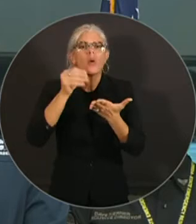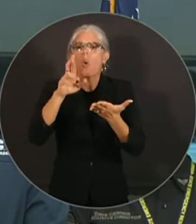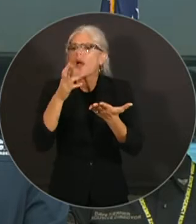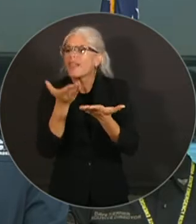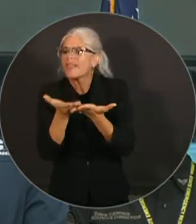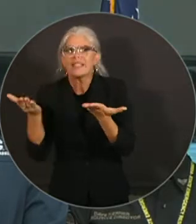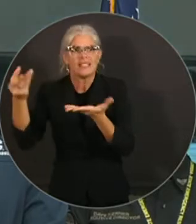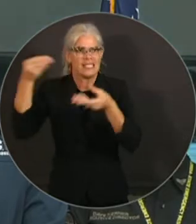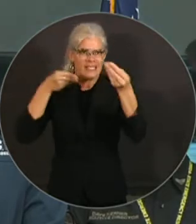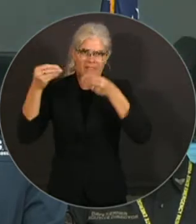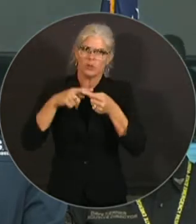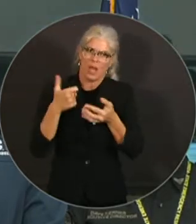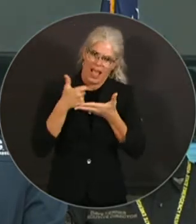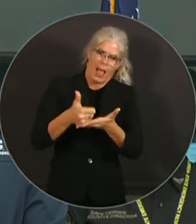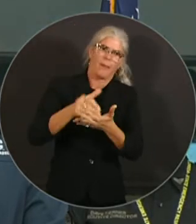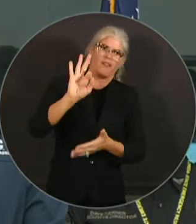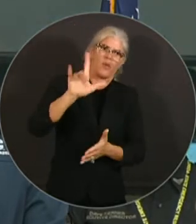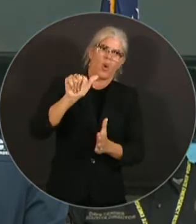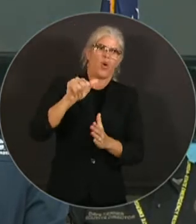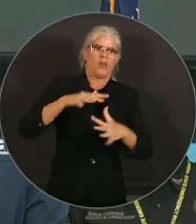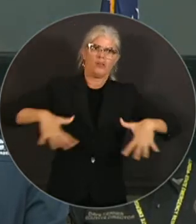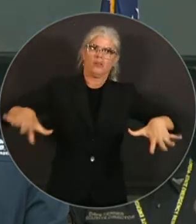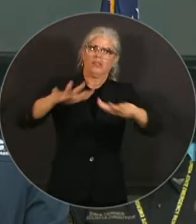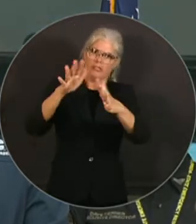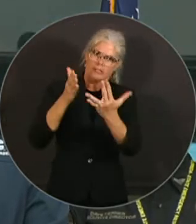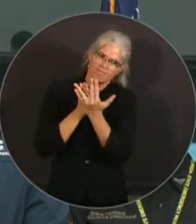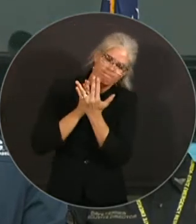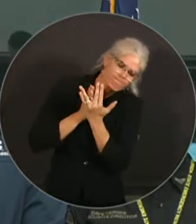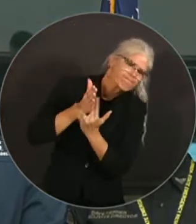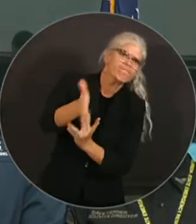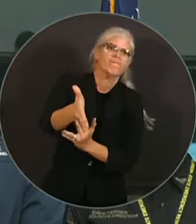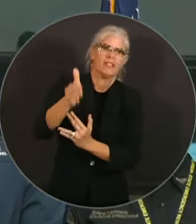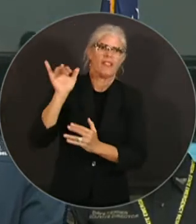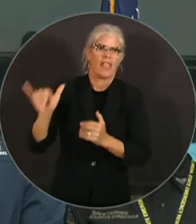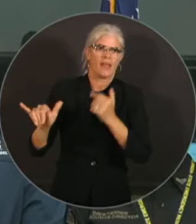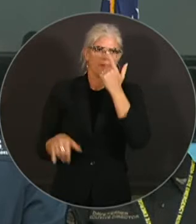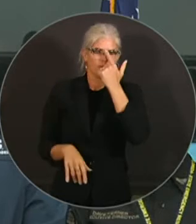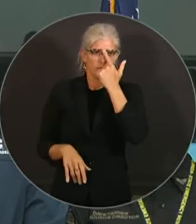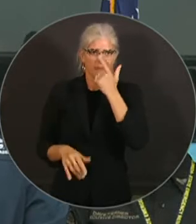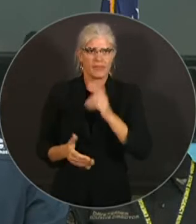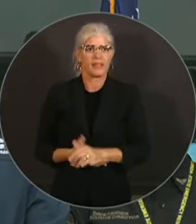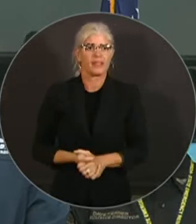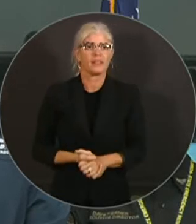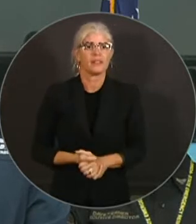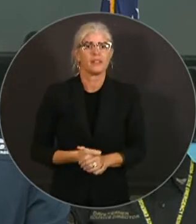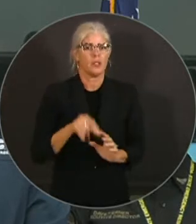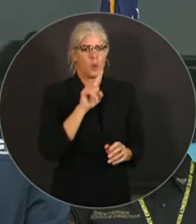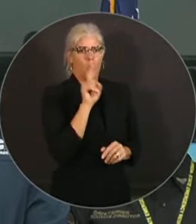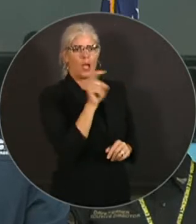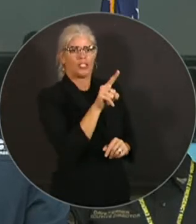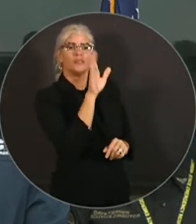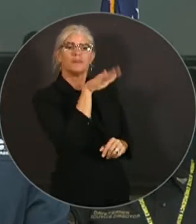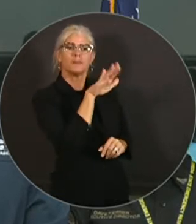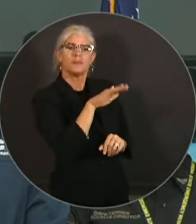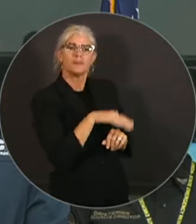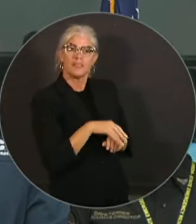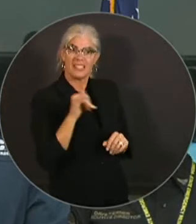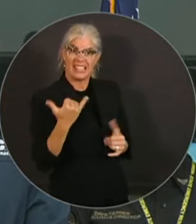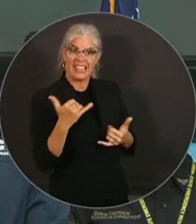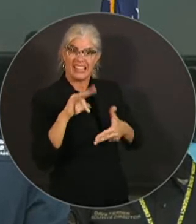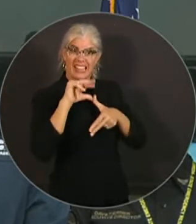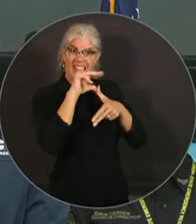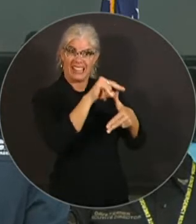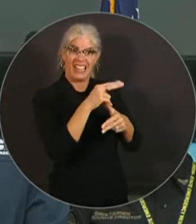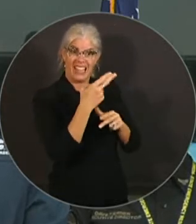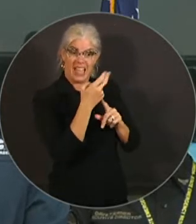to help Floridians weather the storm. Can you talk about what the state's doing to kind of manage this storm and Helene has